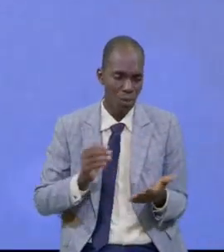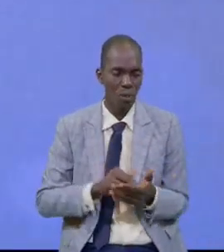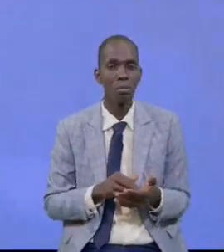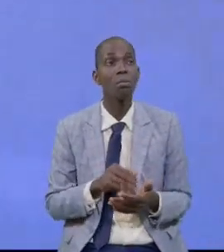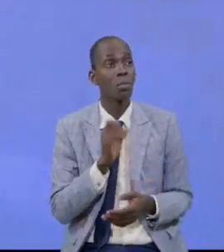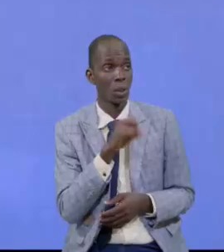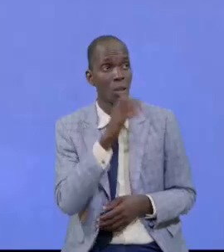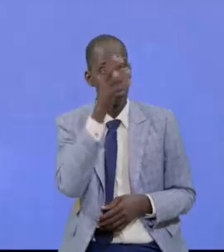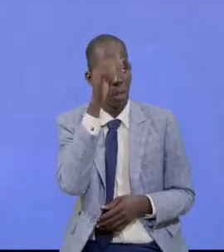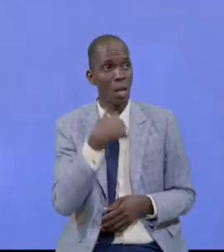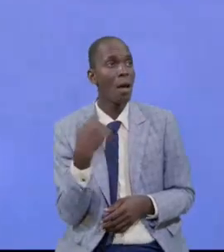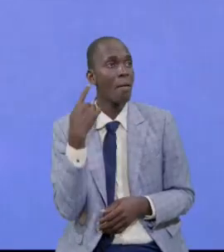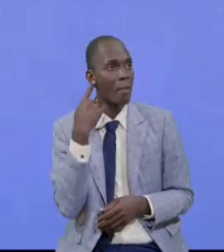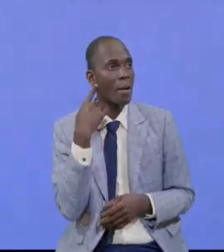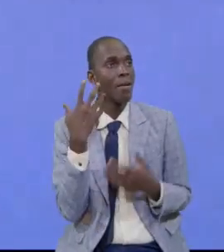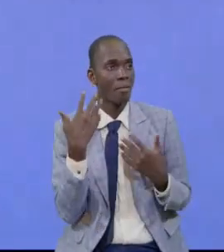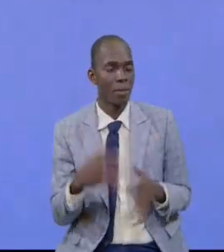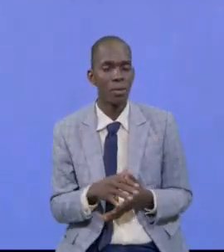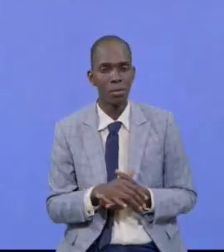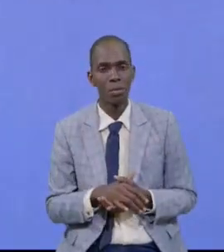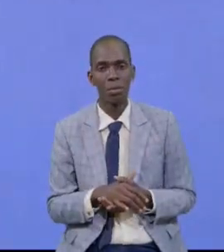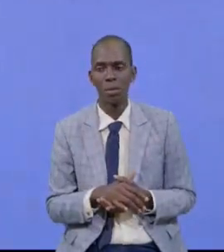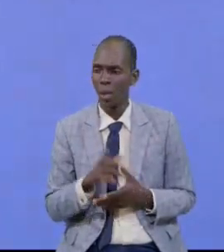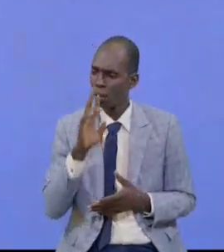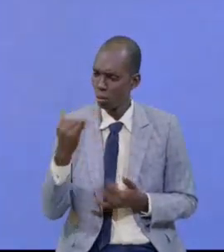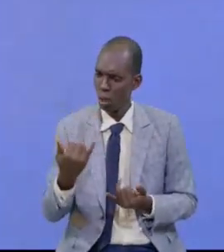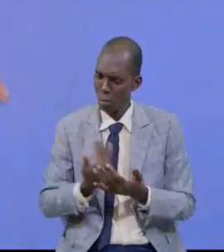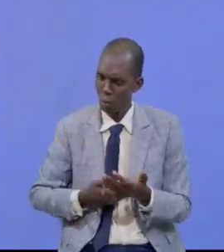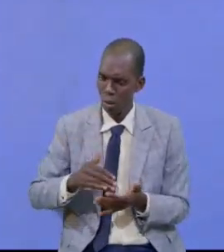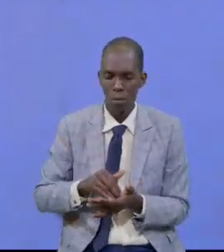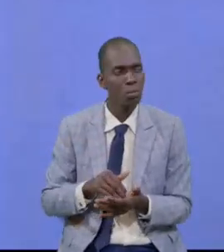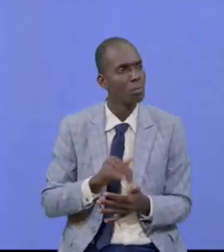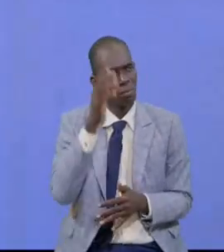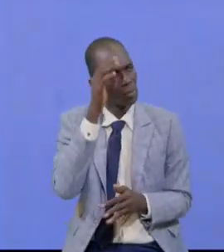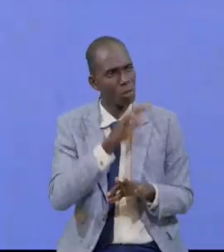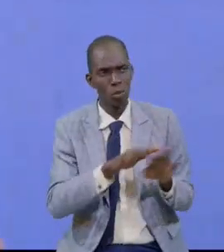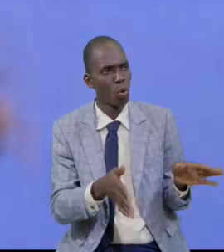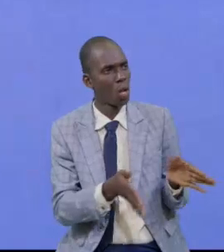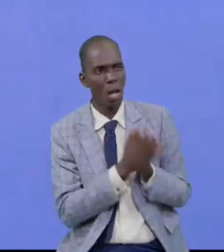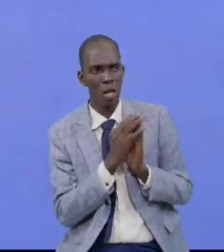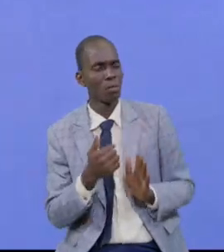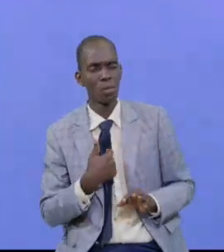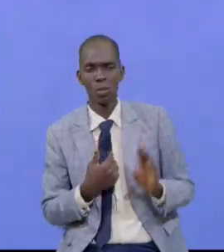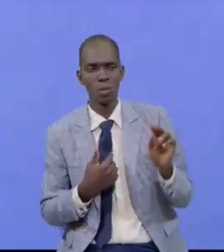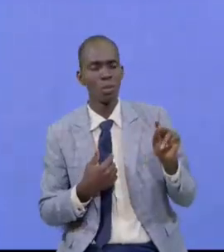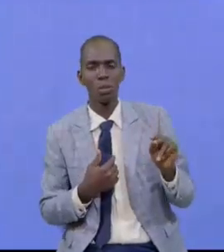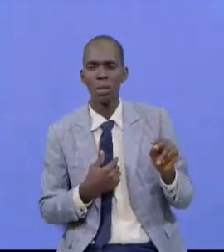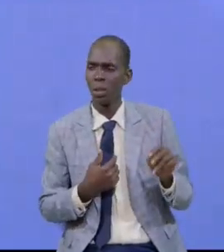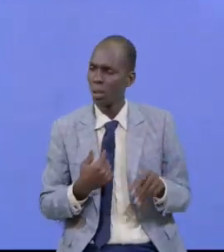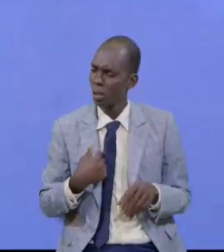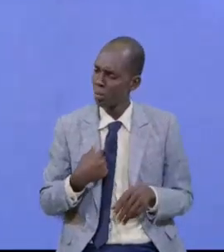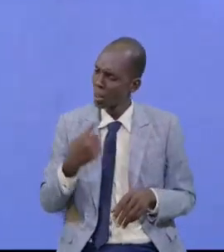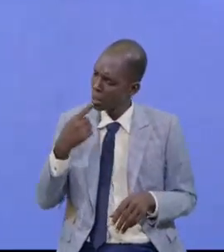But dad, are you born again? Don't ask me. I'm telling you, my child, what is good for you.